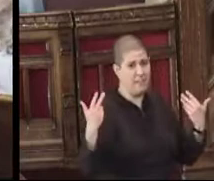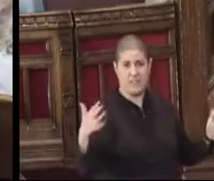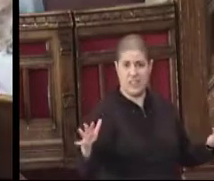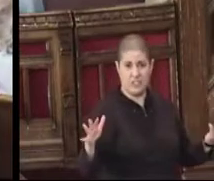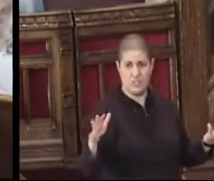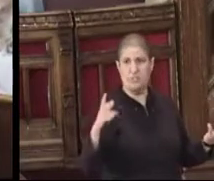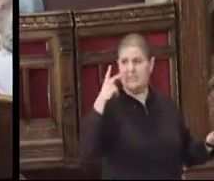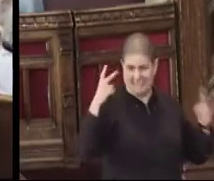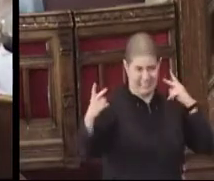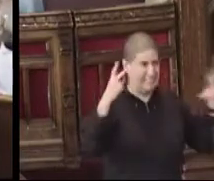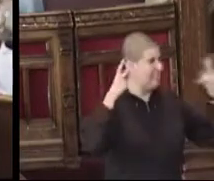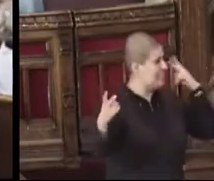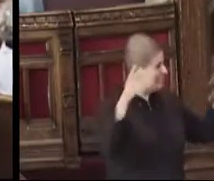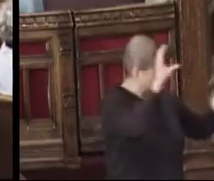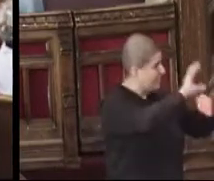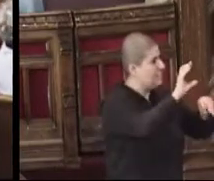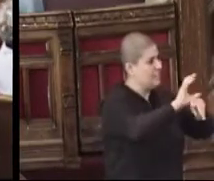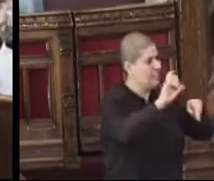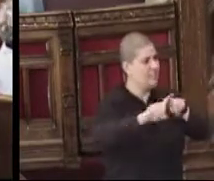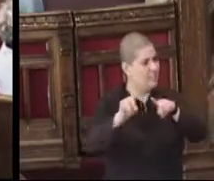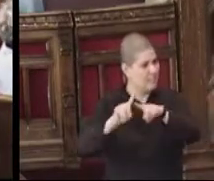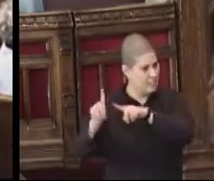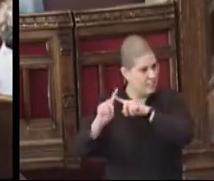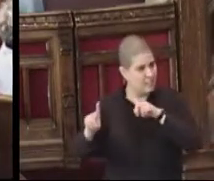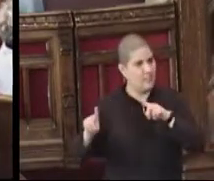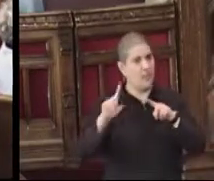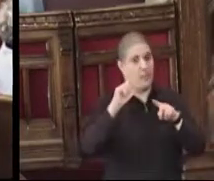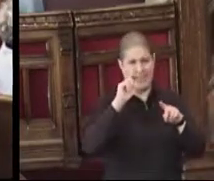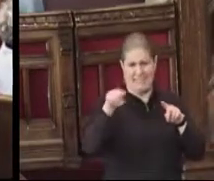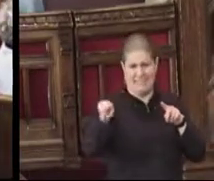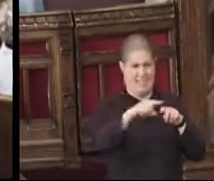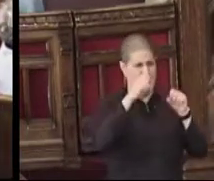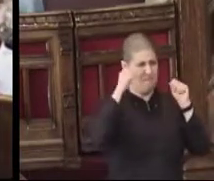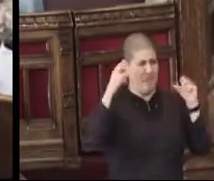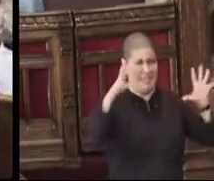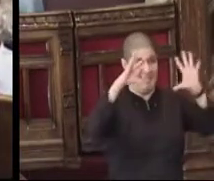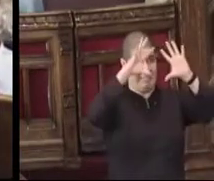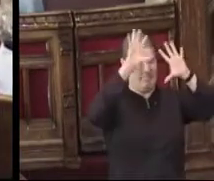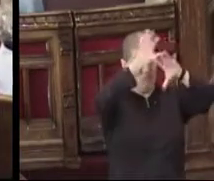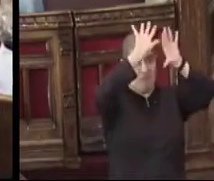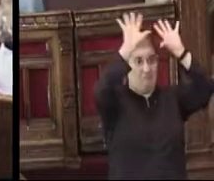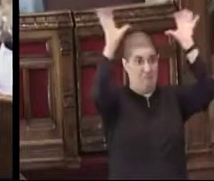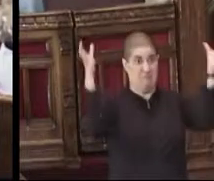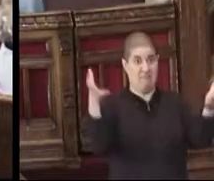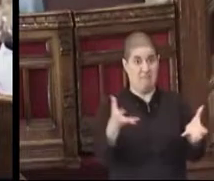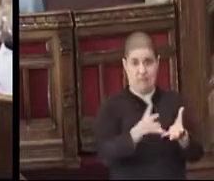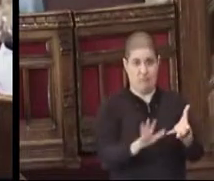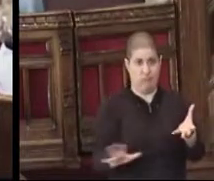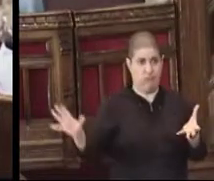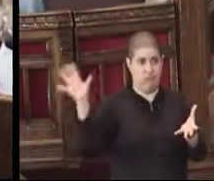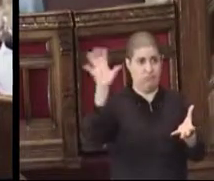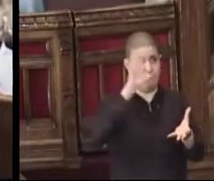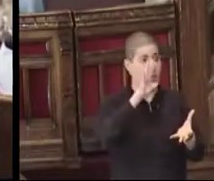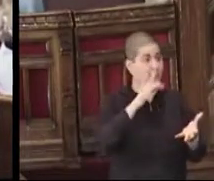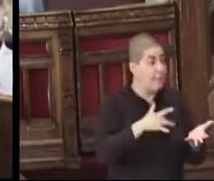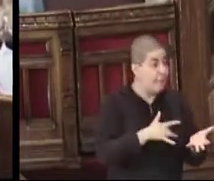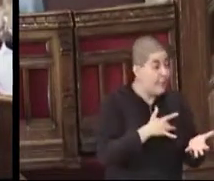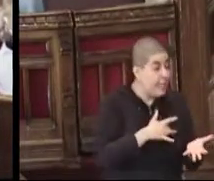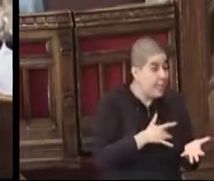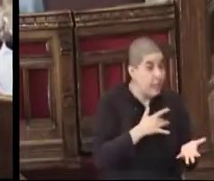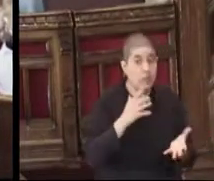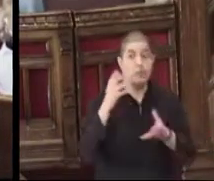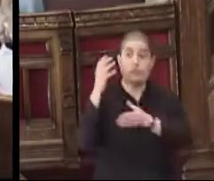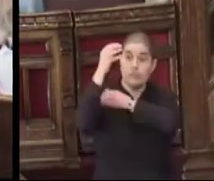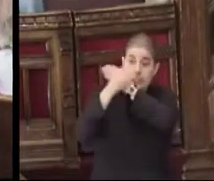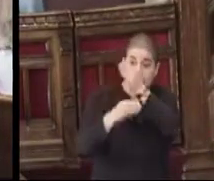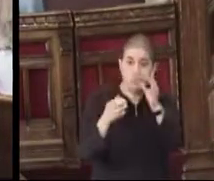Christian church. The decline of the Christian church is dramatic in most parts of the world. People are no longer finding the